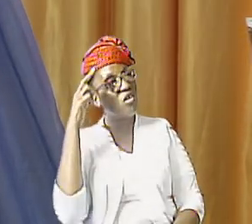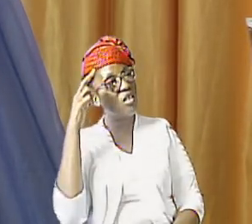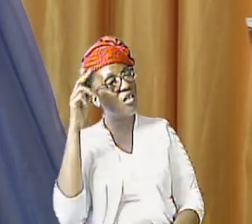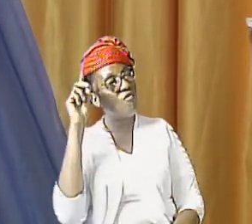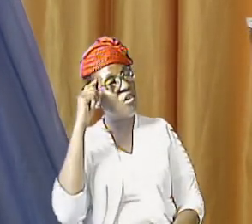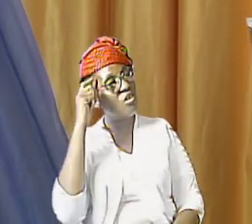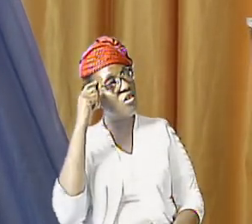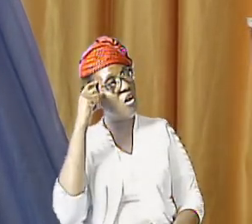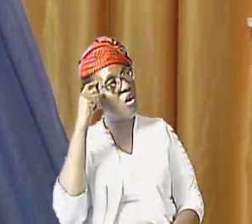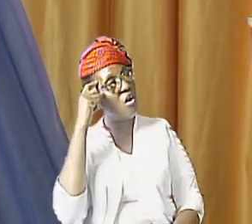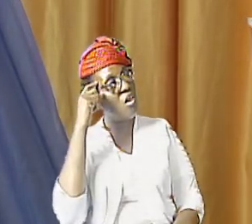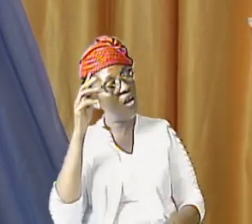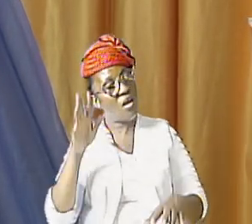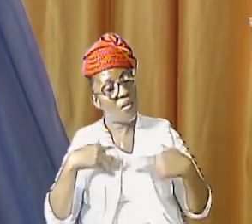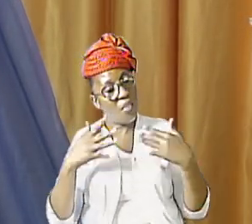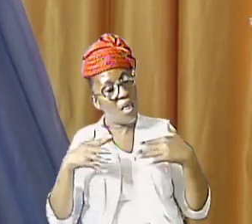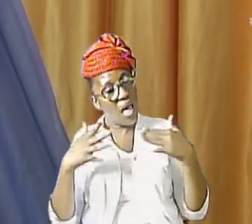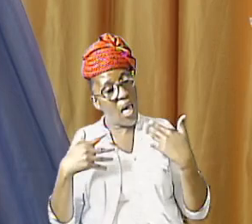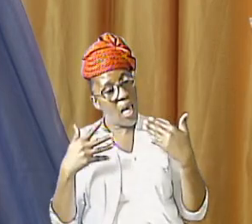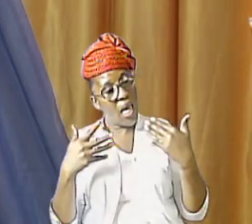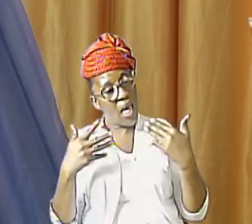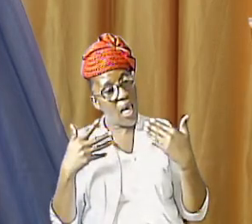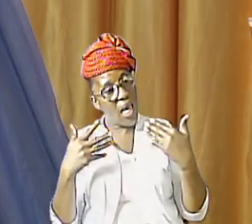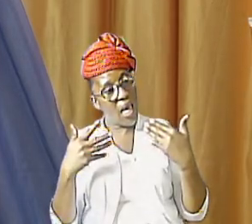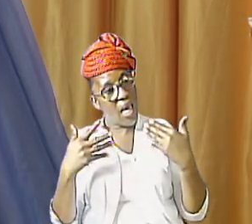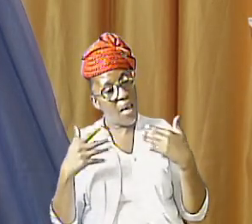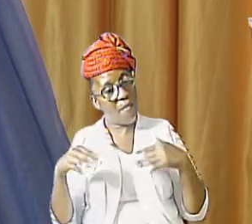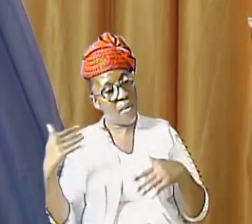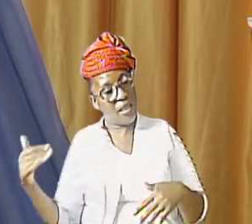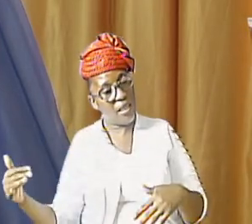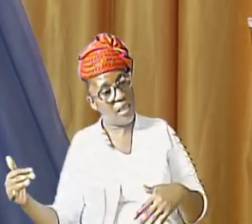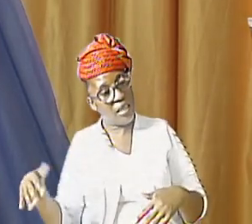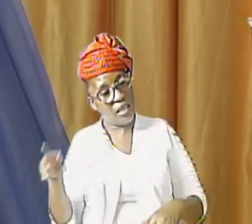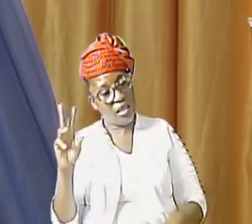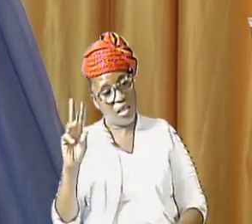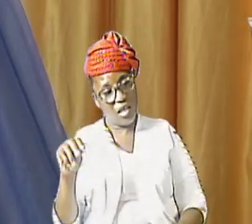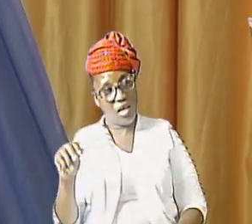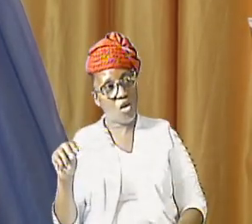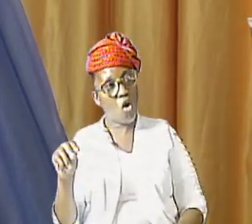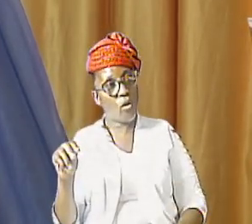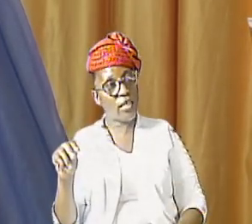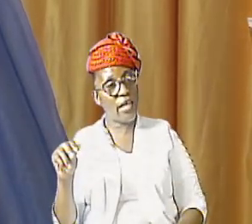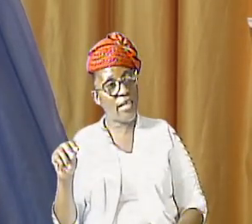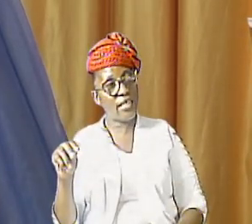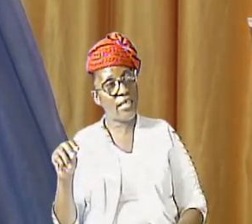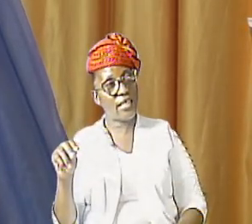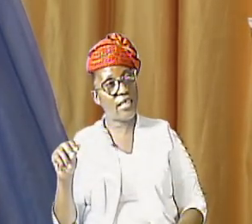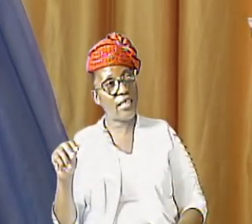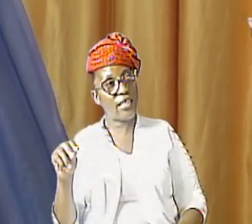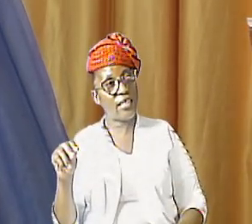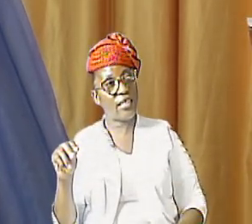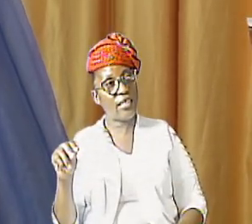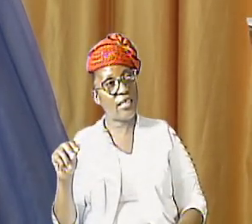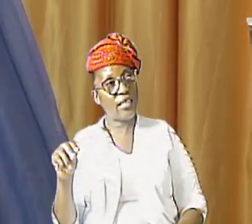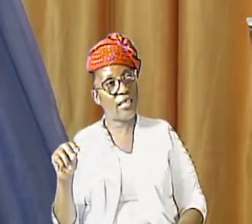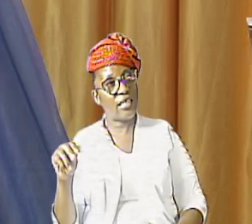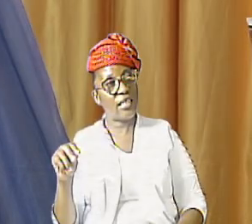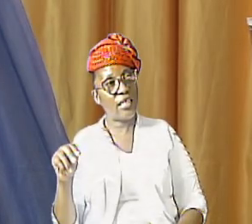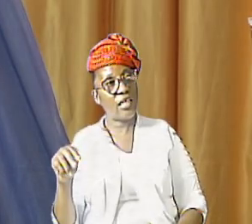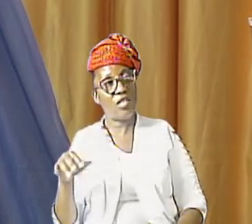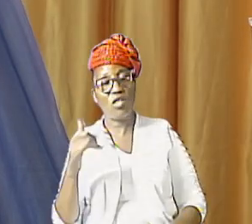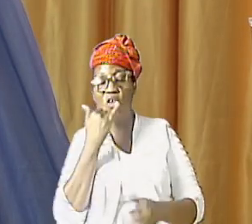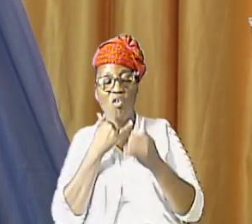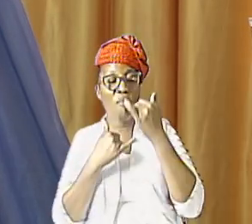thought, just a happy coincidence, but I hear somebody say there is no coincidence or what you call